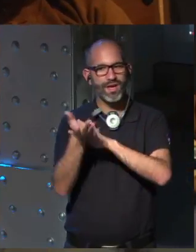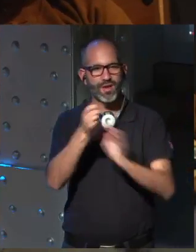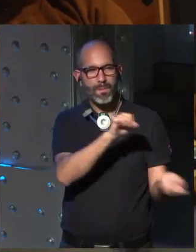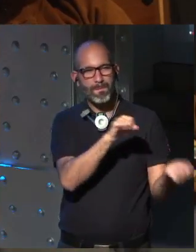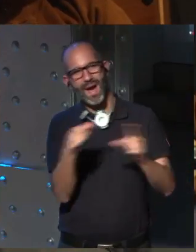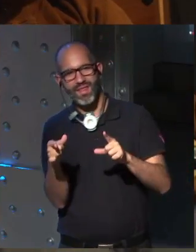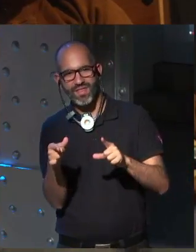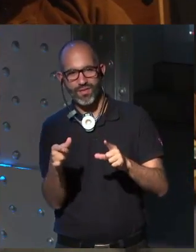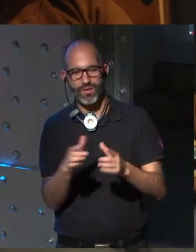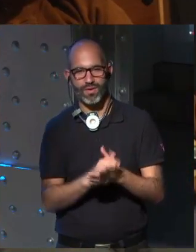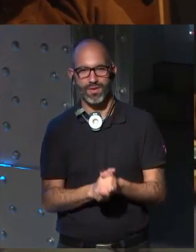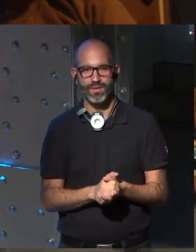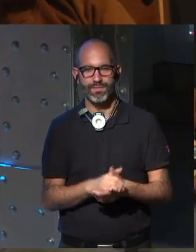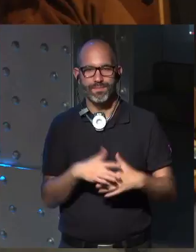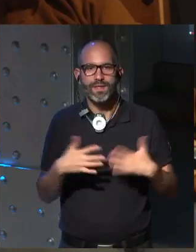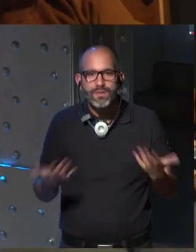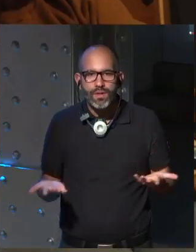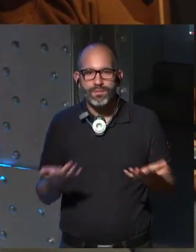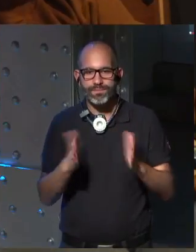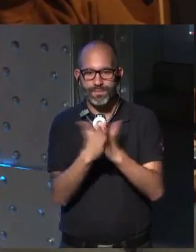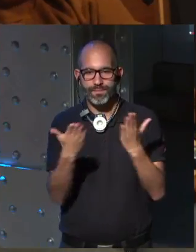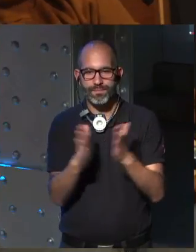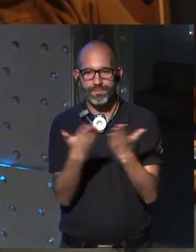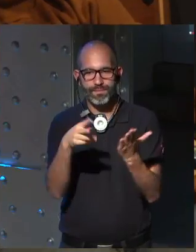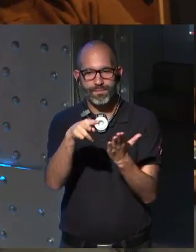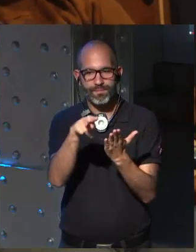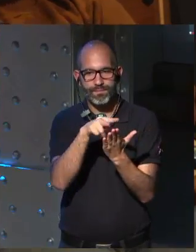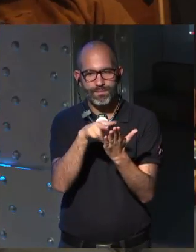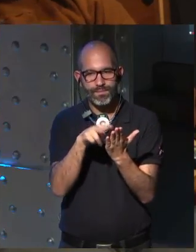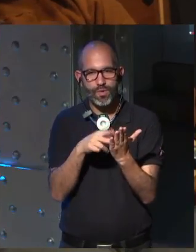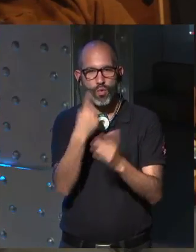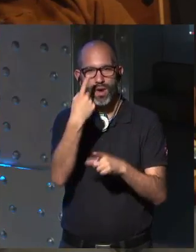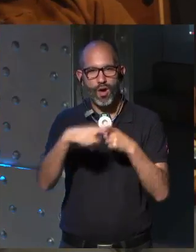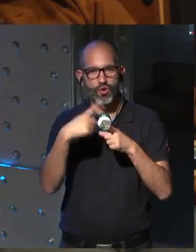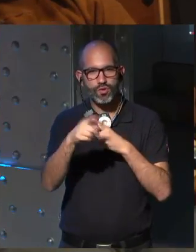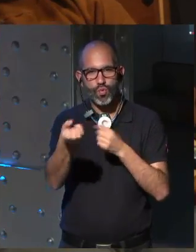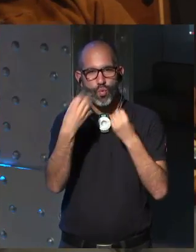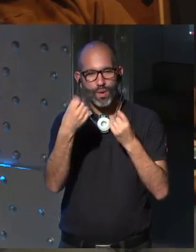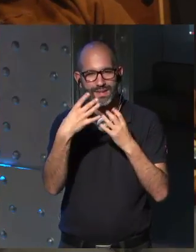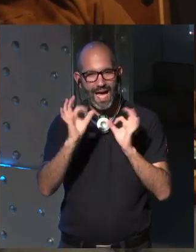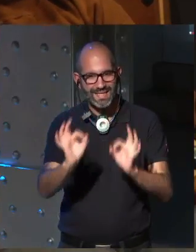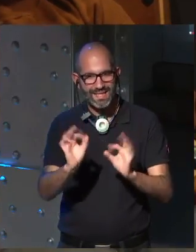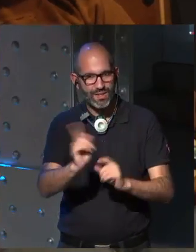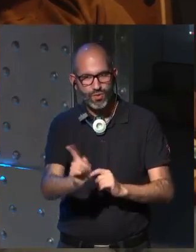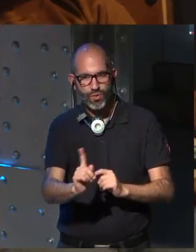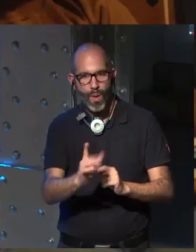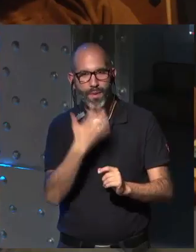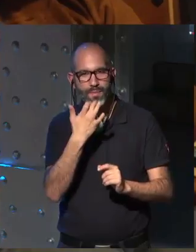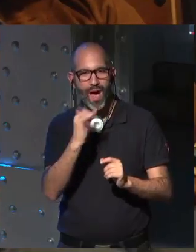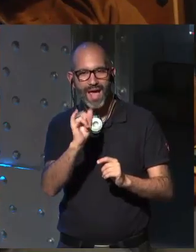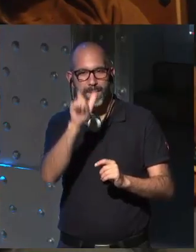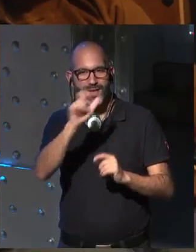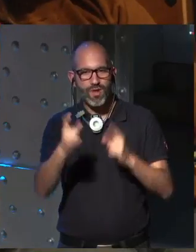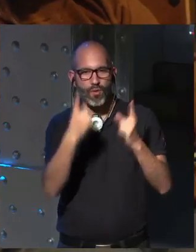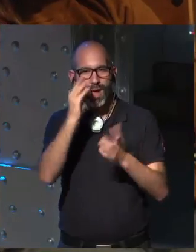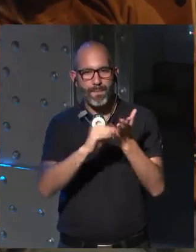creating music that was similar to what I liked. So, reading the book, one of the things you notice is that this is not always the